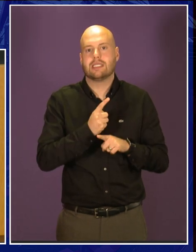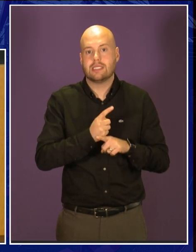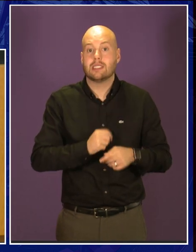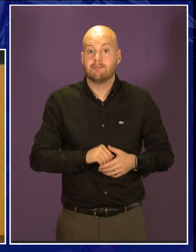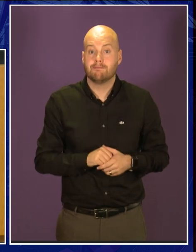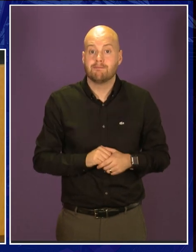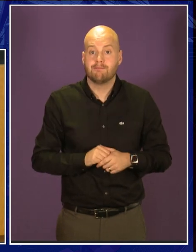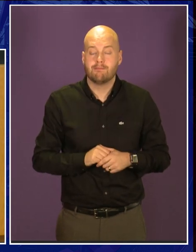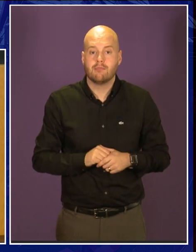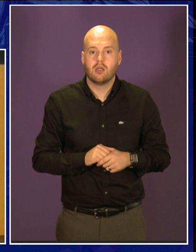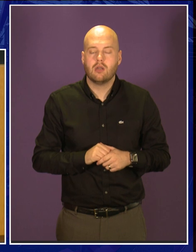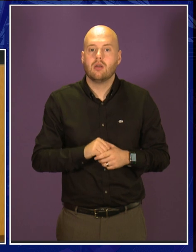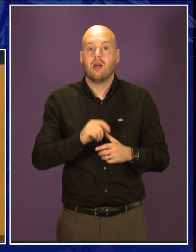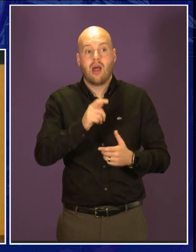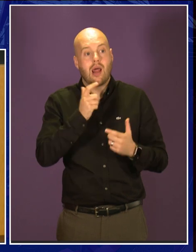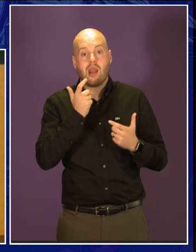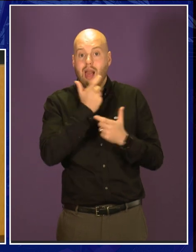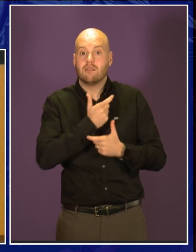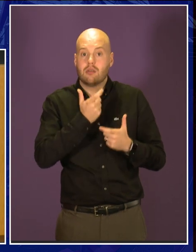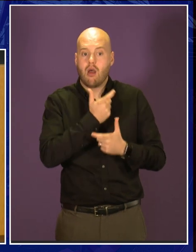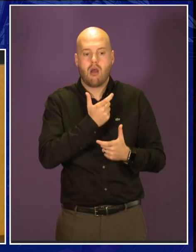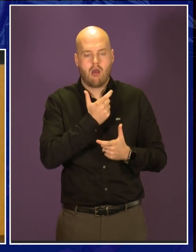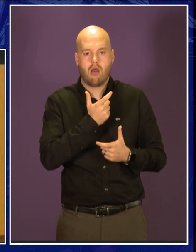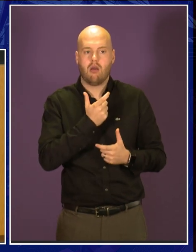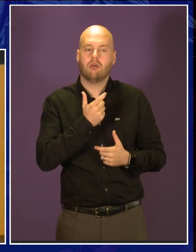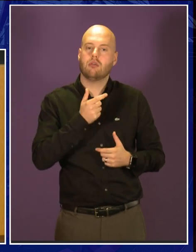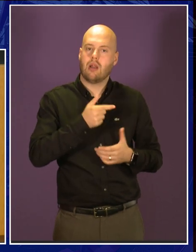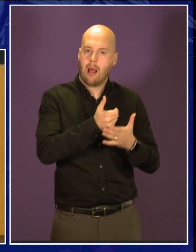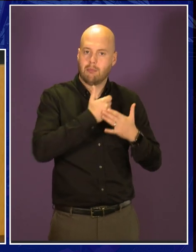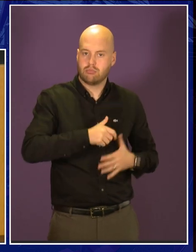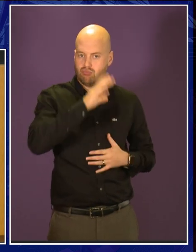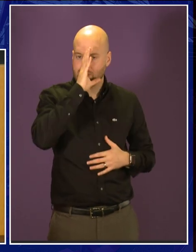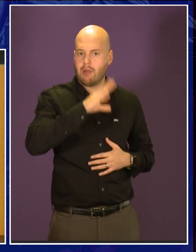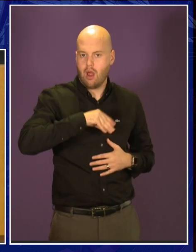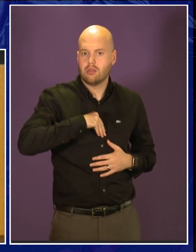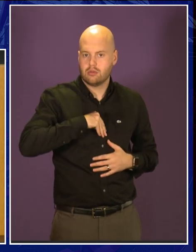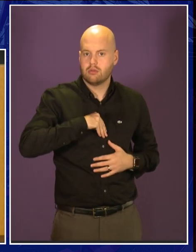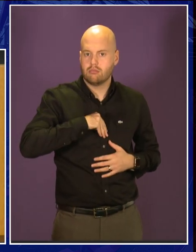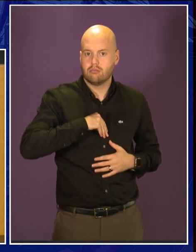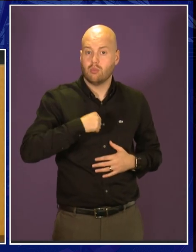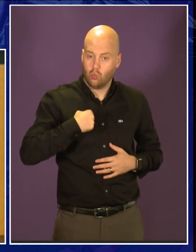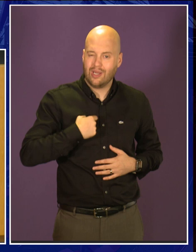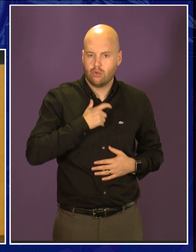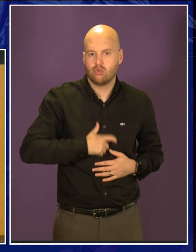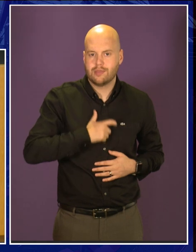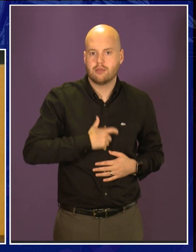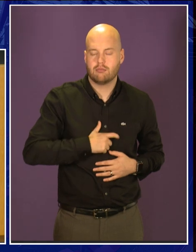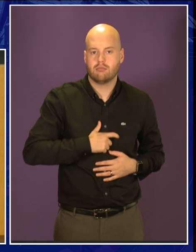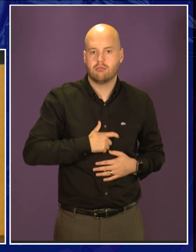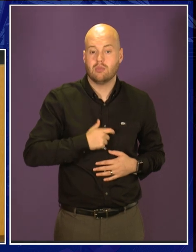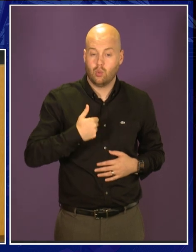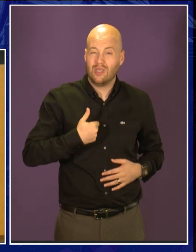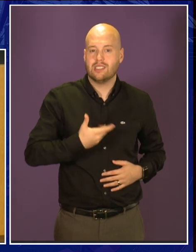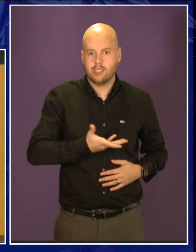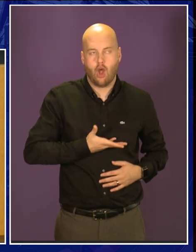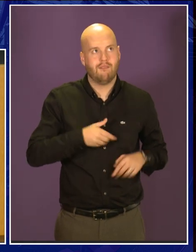talk. And laughter is a reminder for us that we are human and we deserve